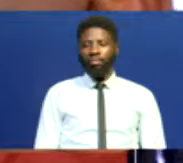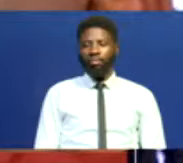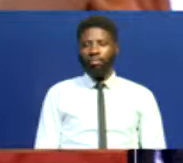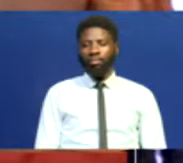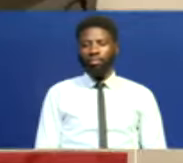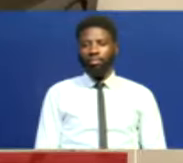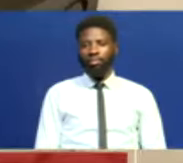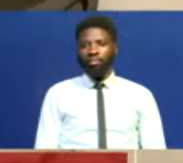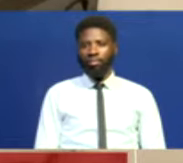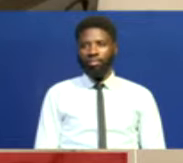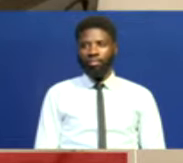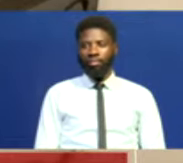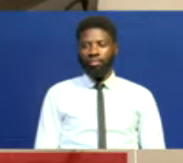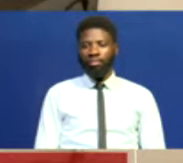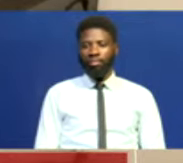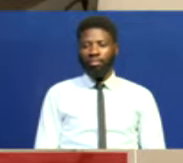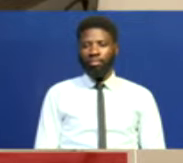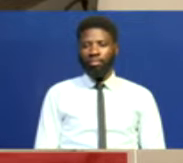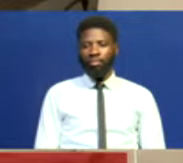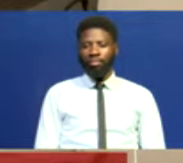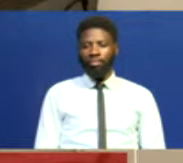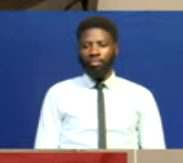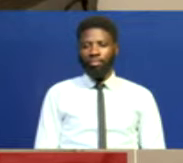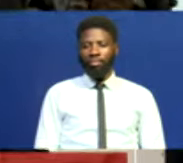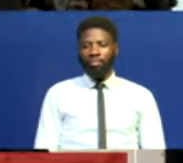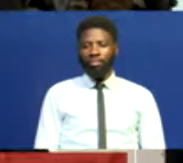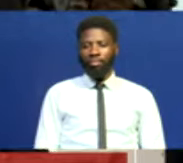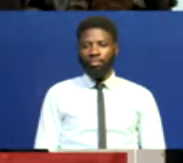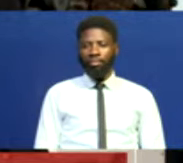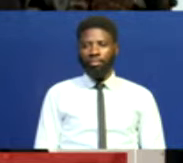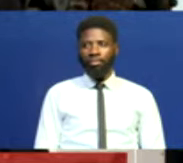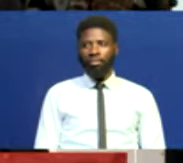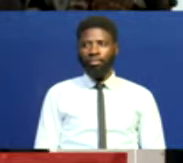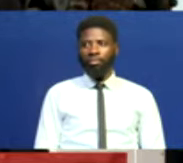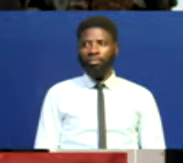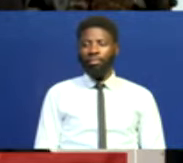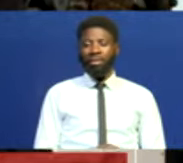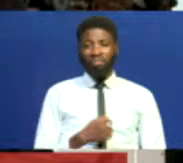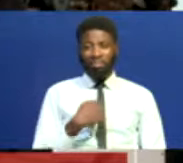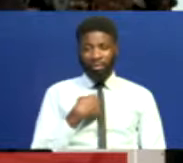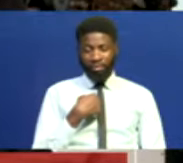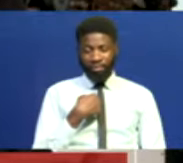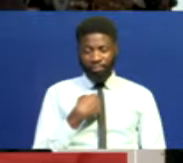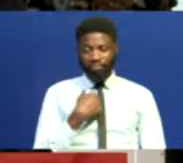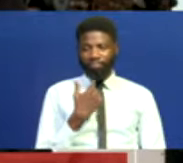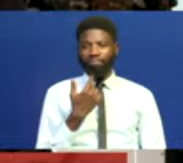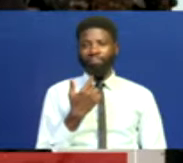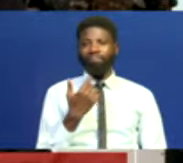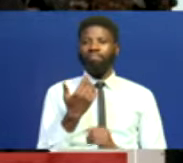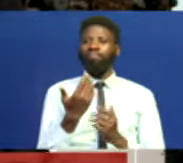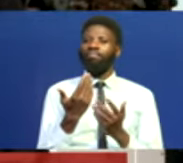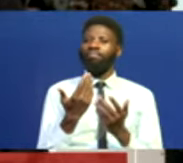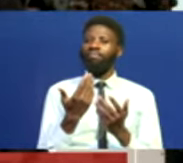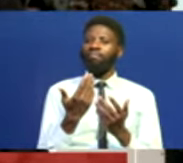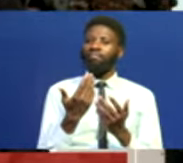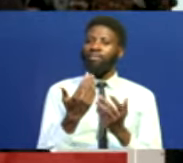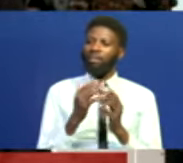Kosa wako, kalia sana. So I don't play that music in order to make young